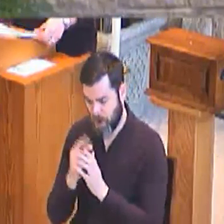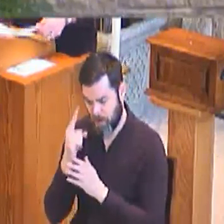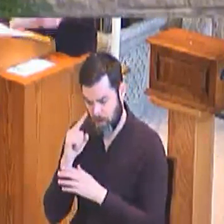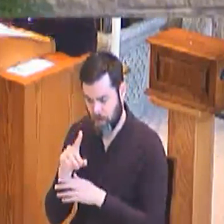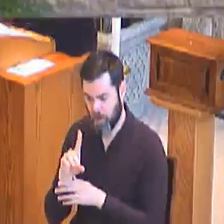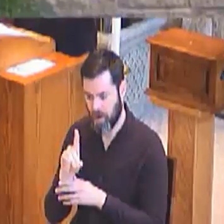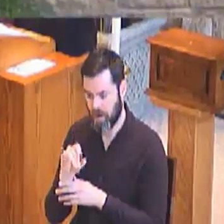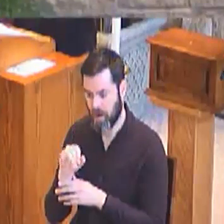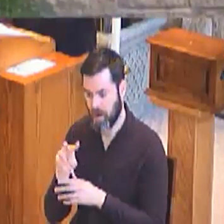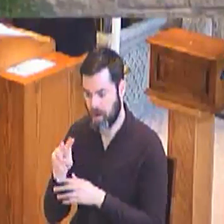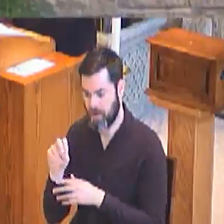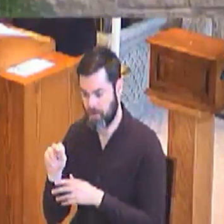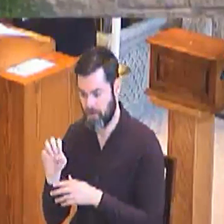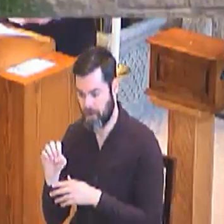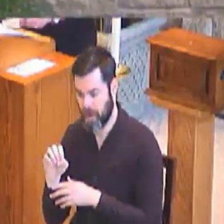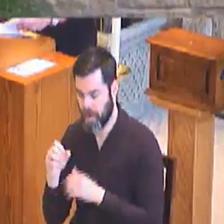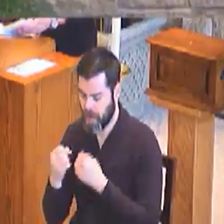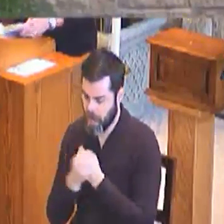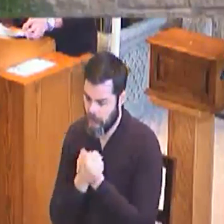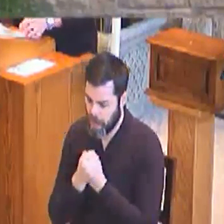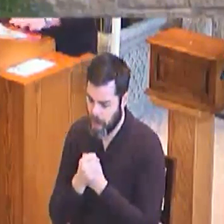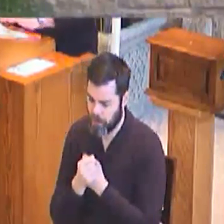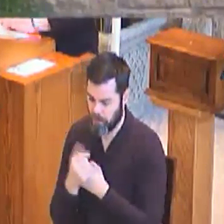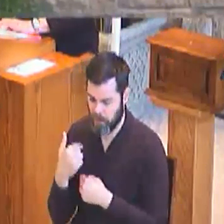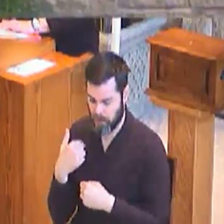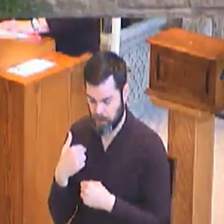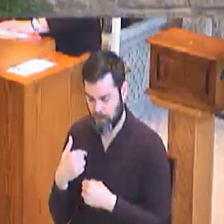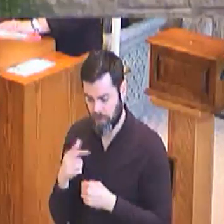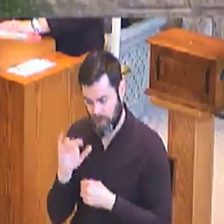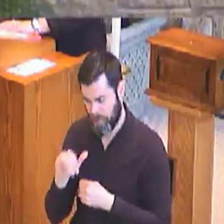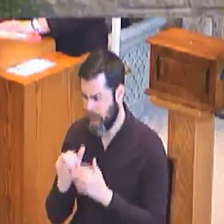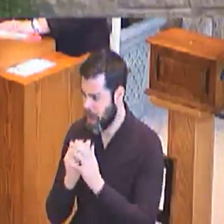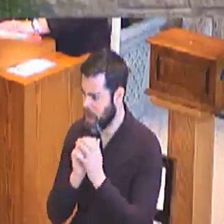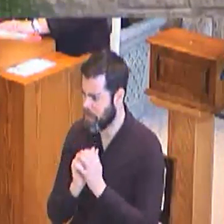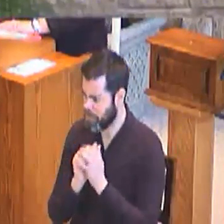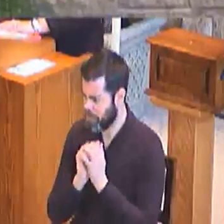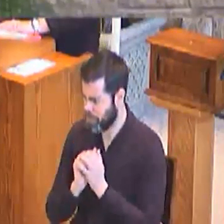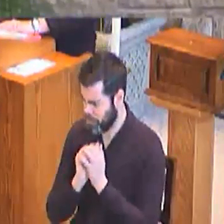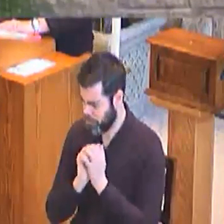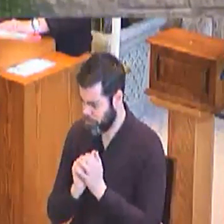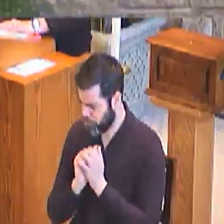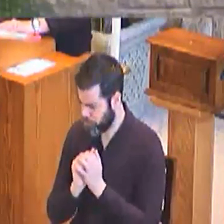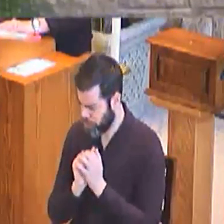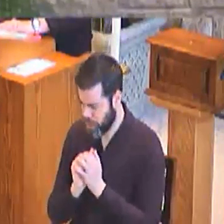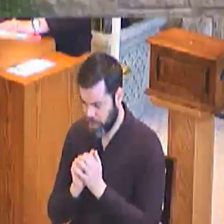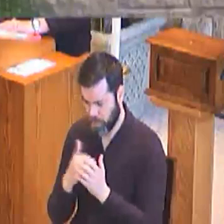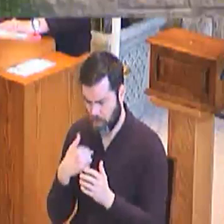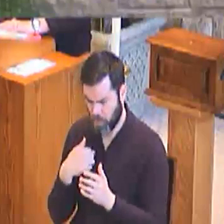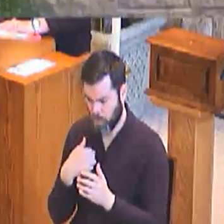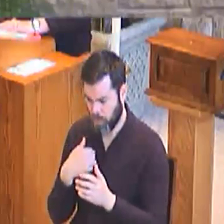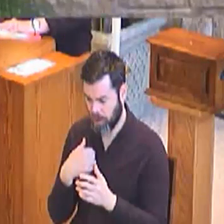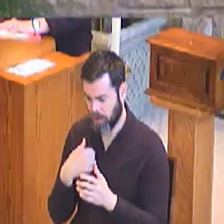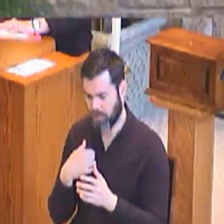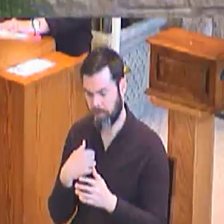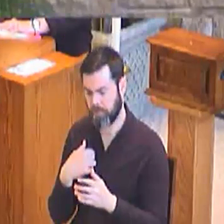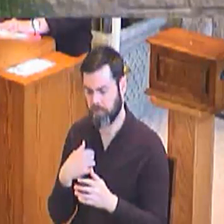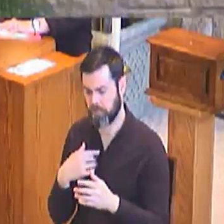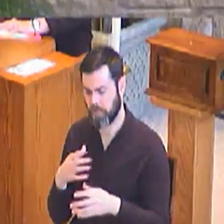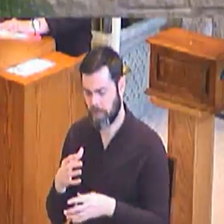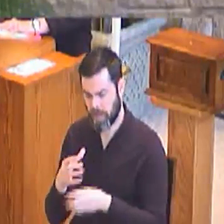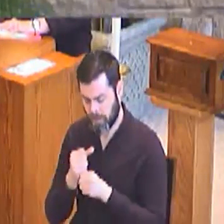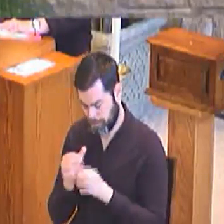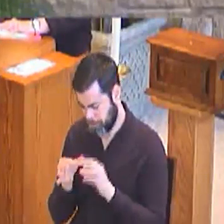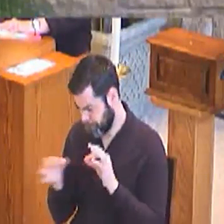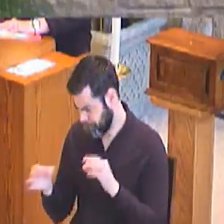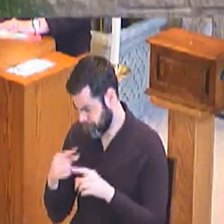The Prospering Power of Love. Through this prayer, we have also adapted the affirmation, envisioning our